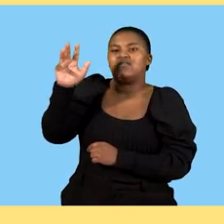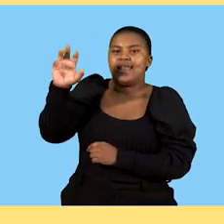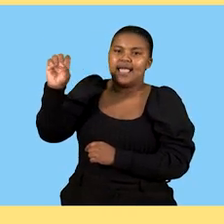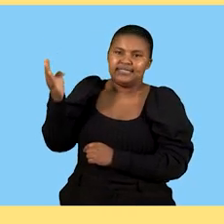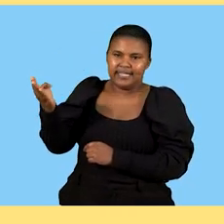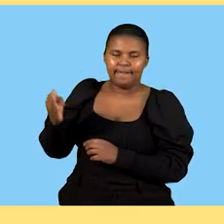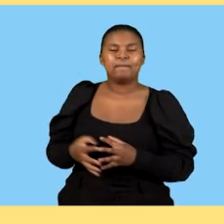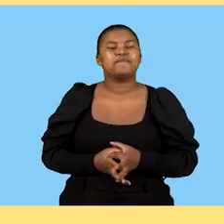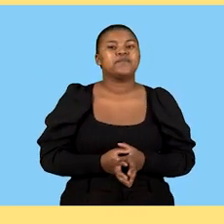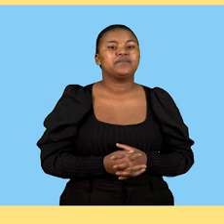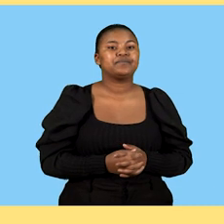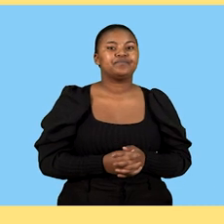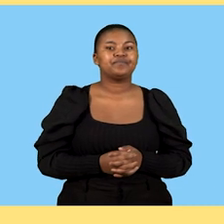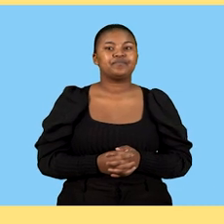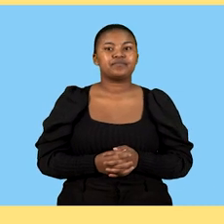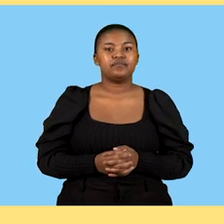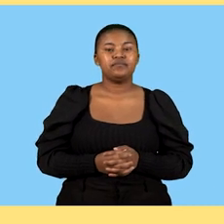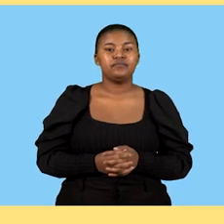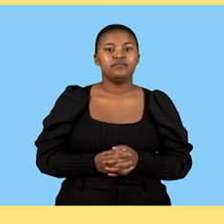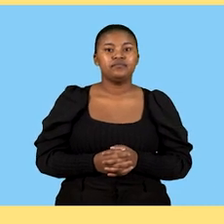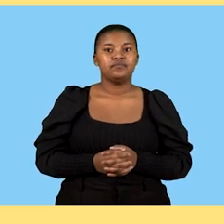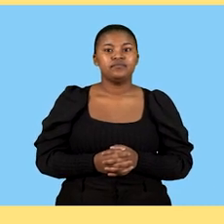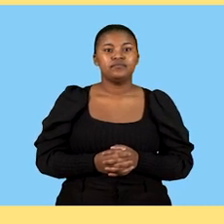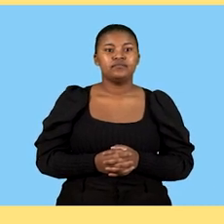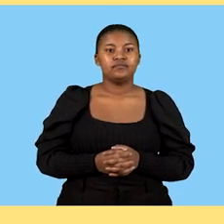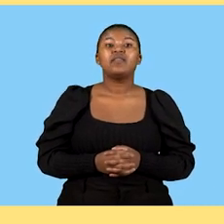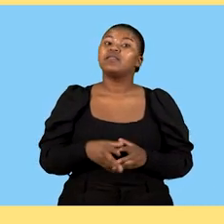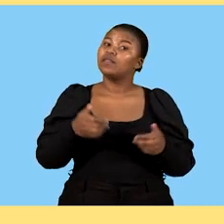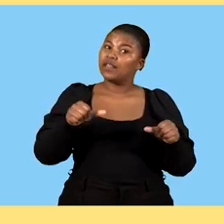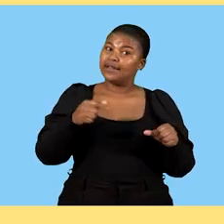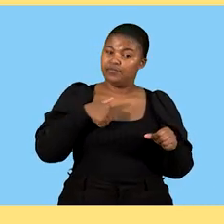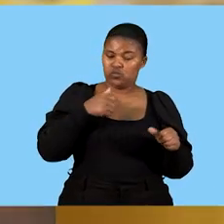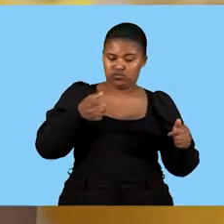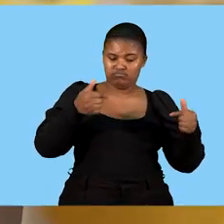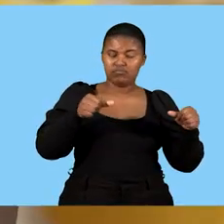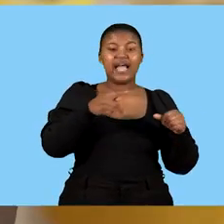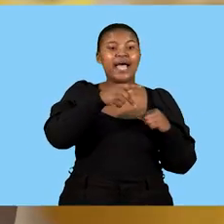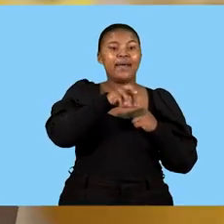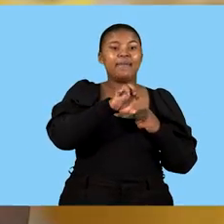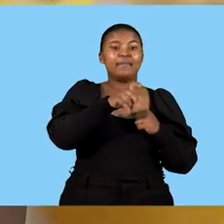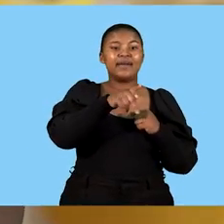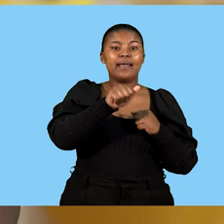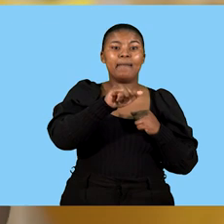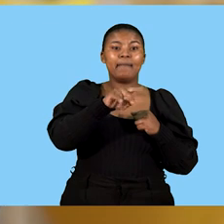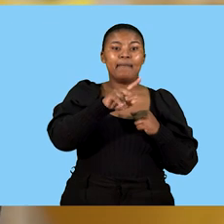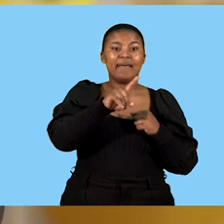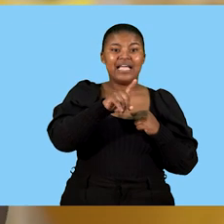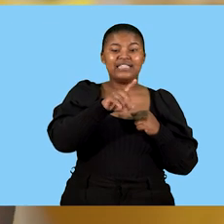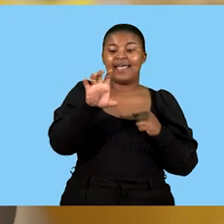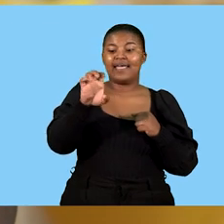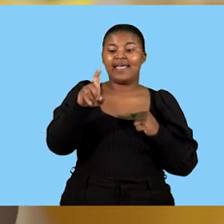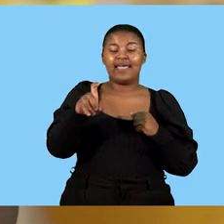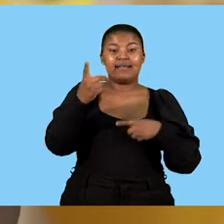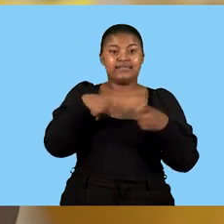10,430. This is my total, what we have received already. But we are still being owed by